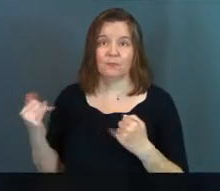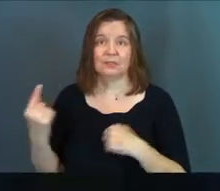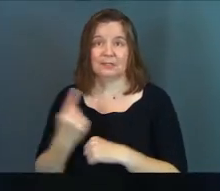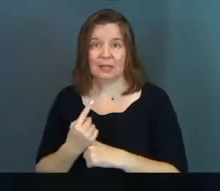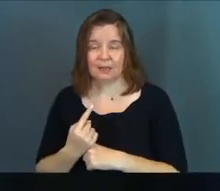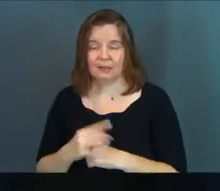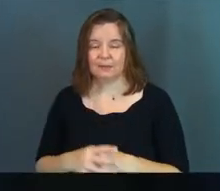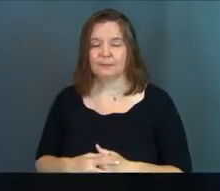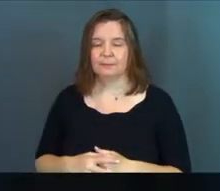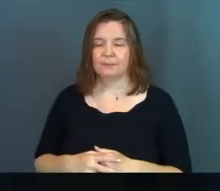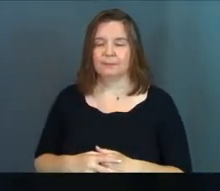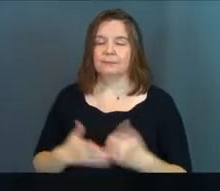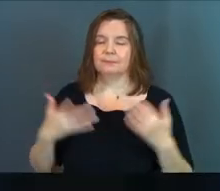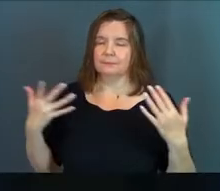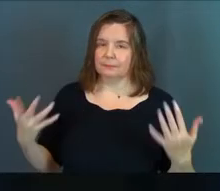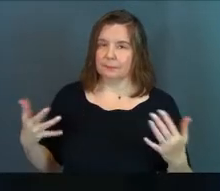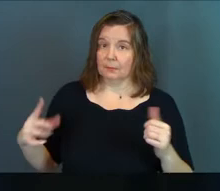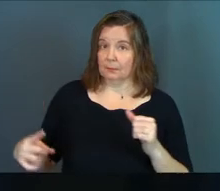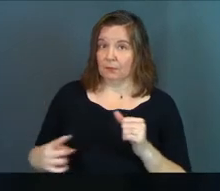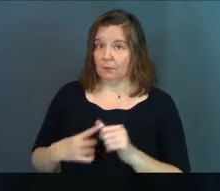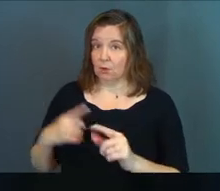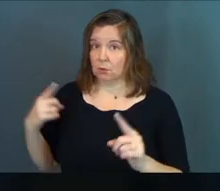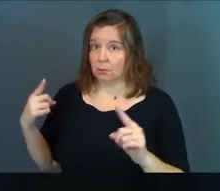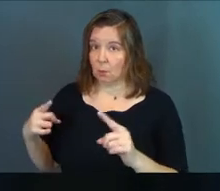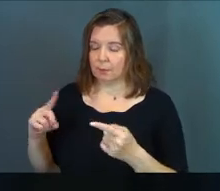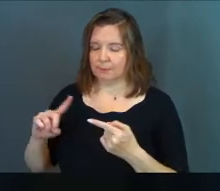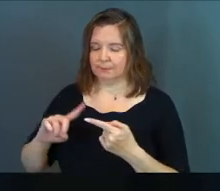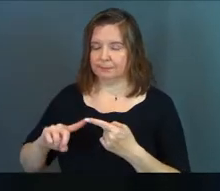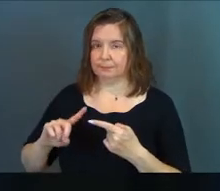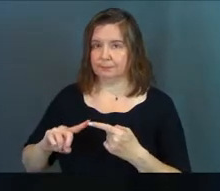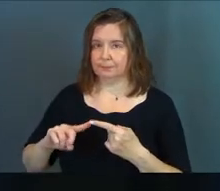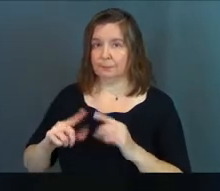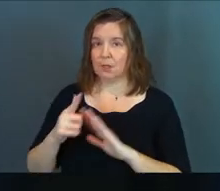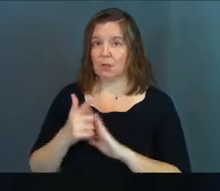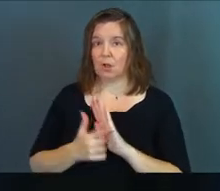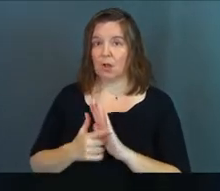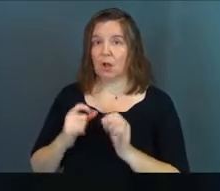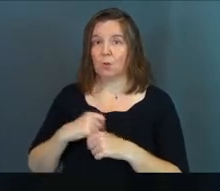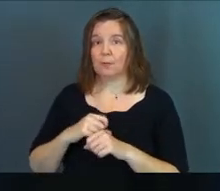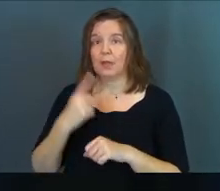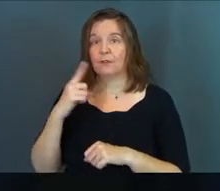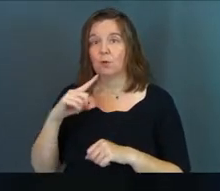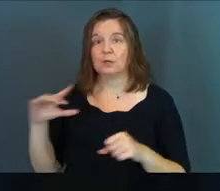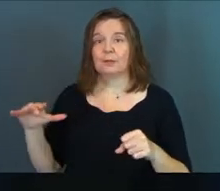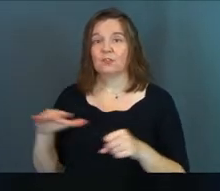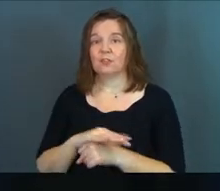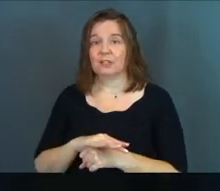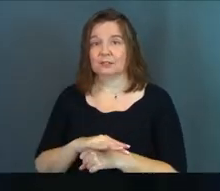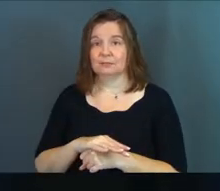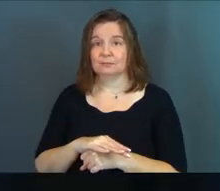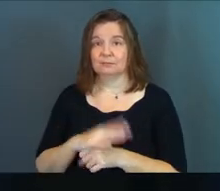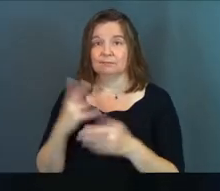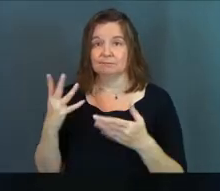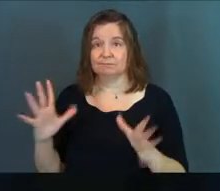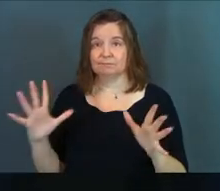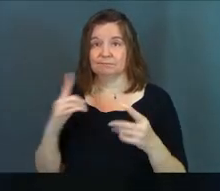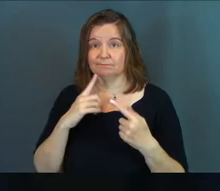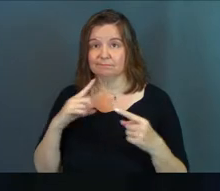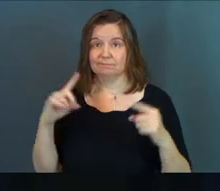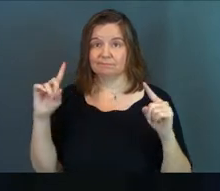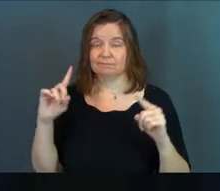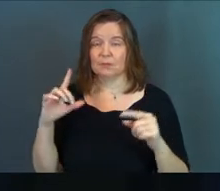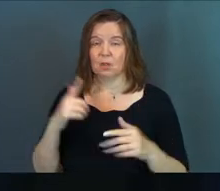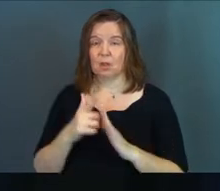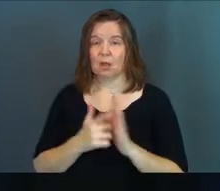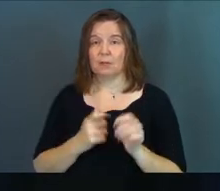today as followers of Jesus? So the first point is the law was made to be fulfilled. Okay, the law was made to